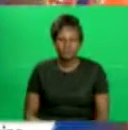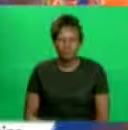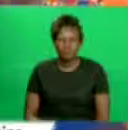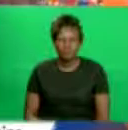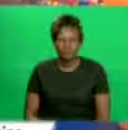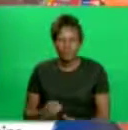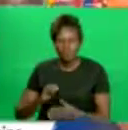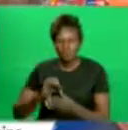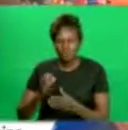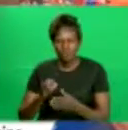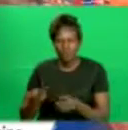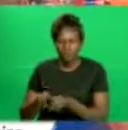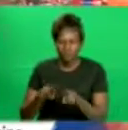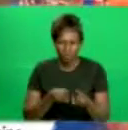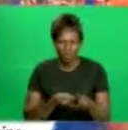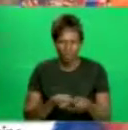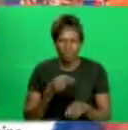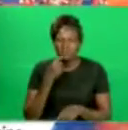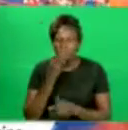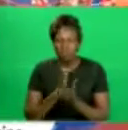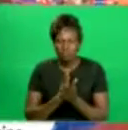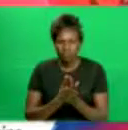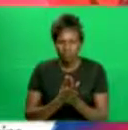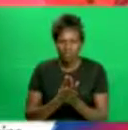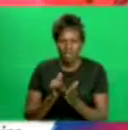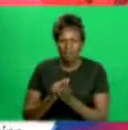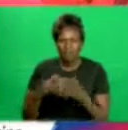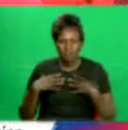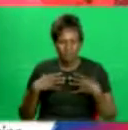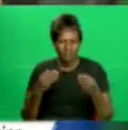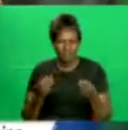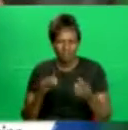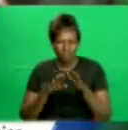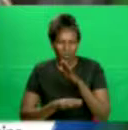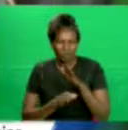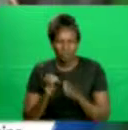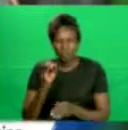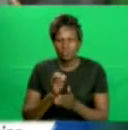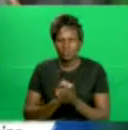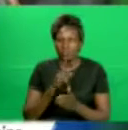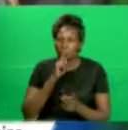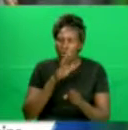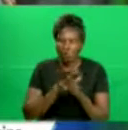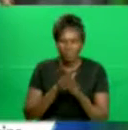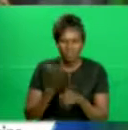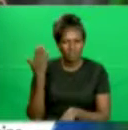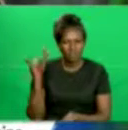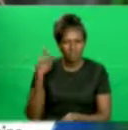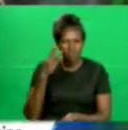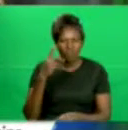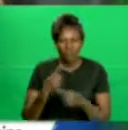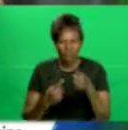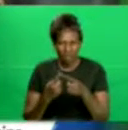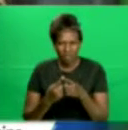Aidha, alitoa ahadi yake ya kuendeleza mpango wa matibabu wa Beyond Zero. As I promised 4 years ago,